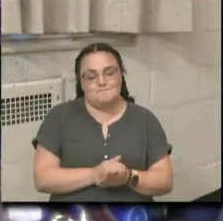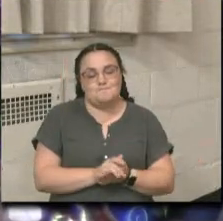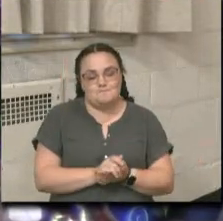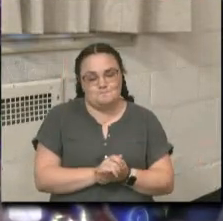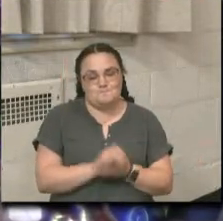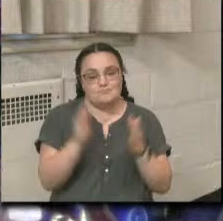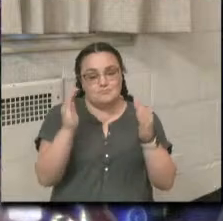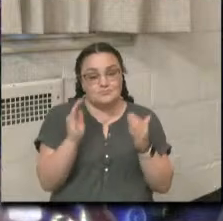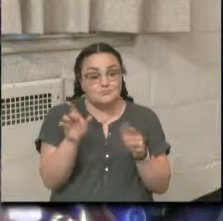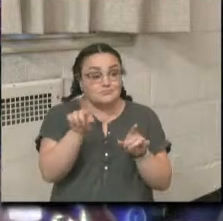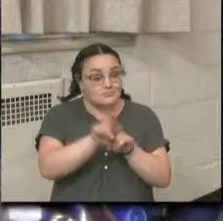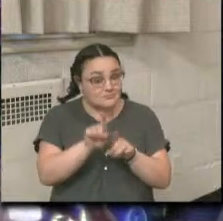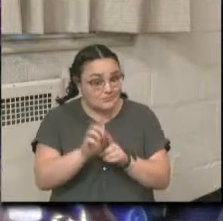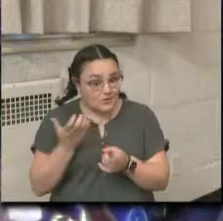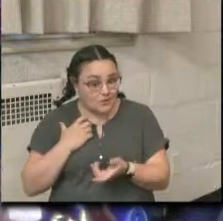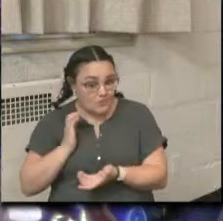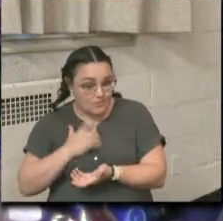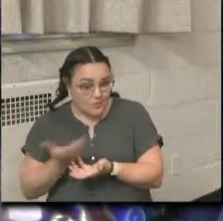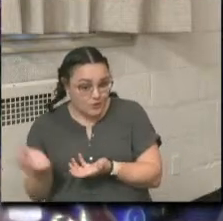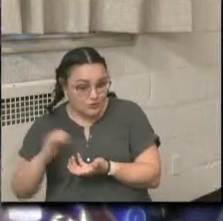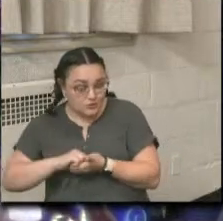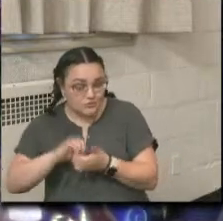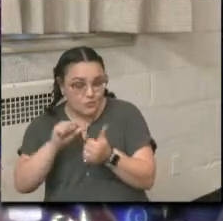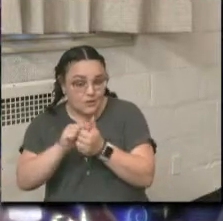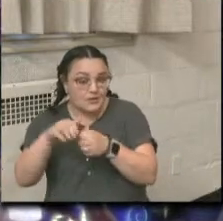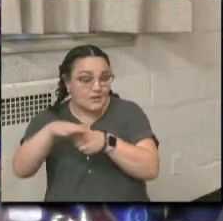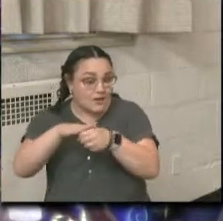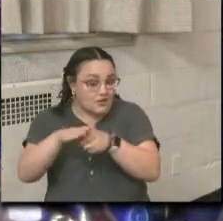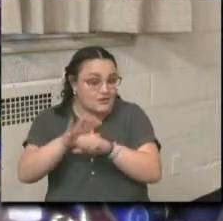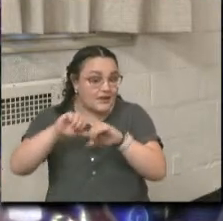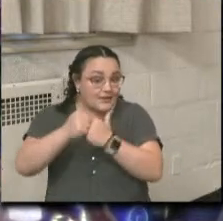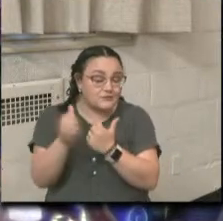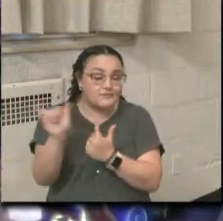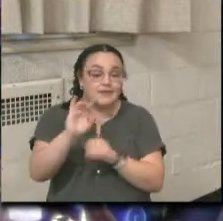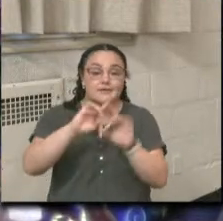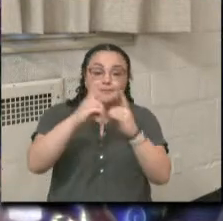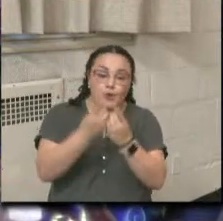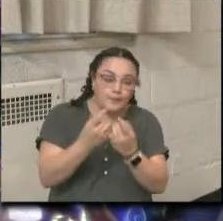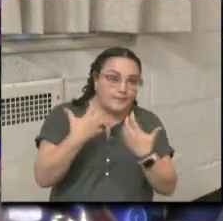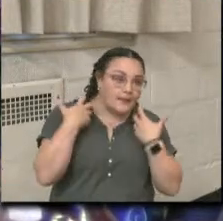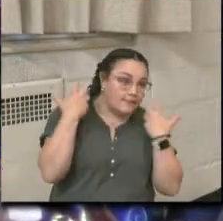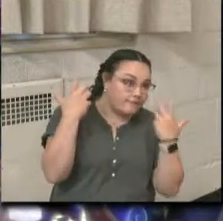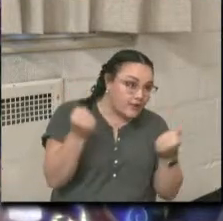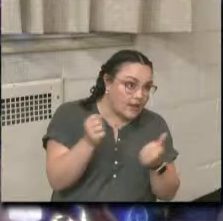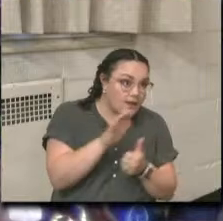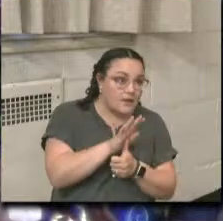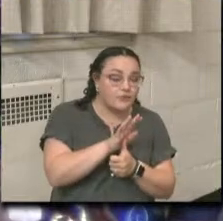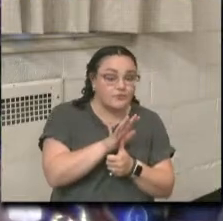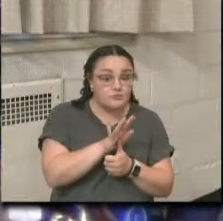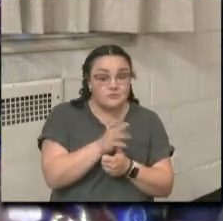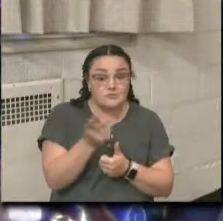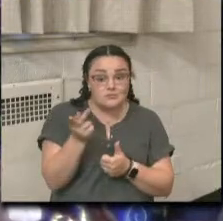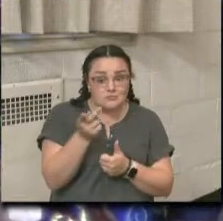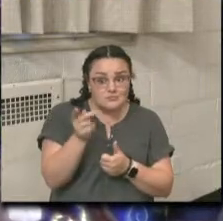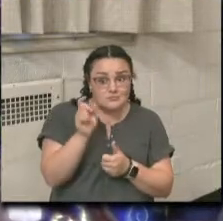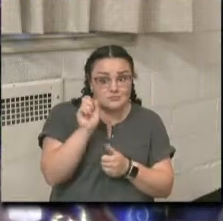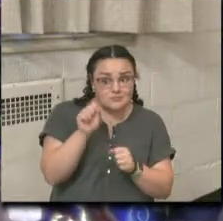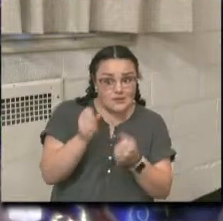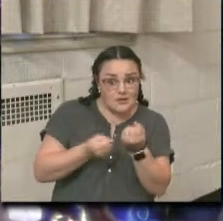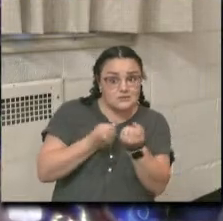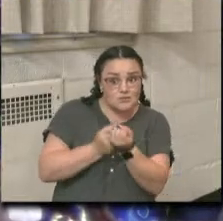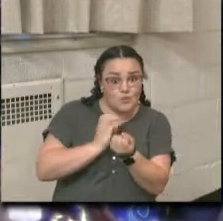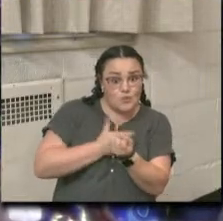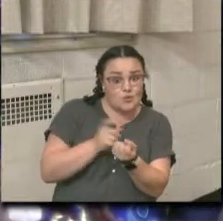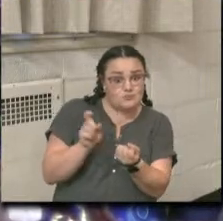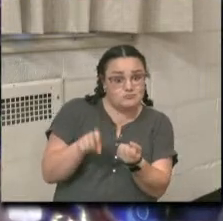strengthening our partnerships with the county agencies like the Department of Health, those will be crucial steps to supporting the